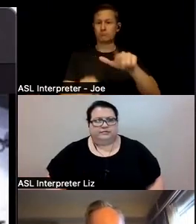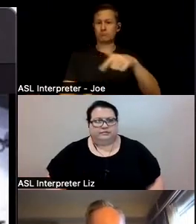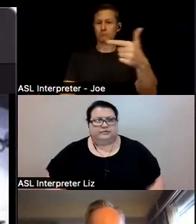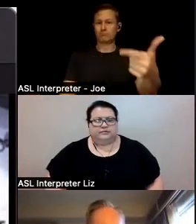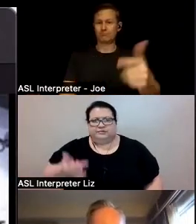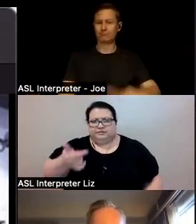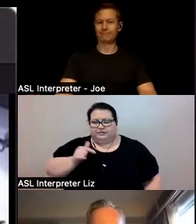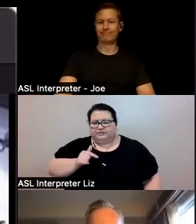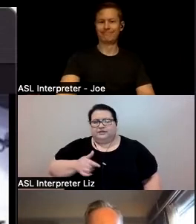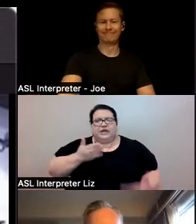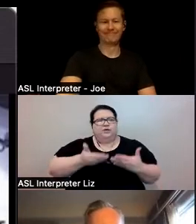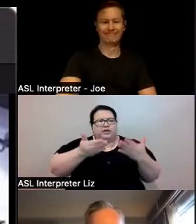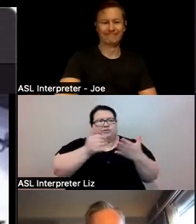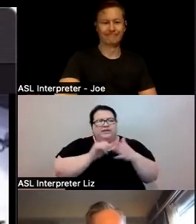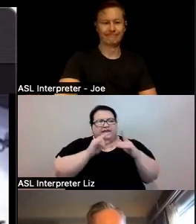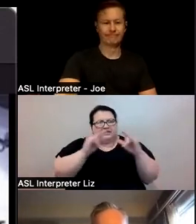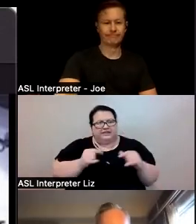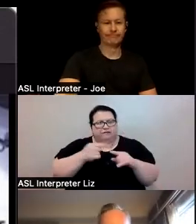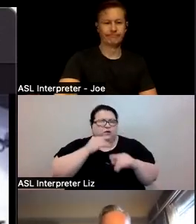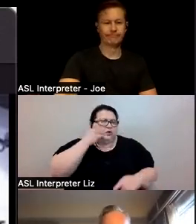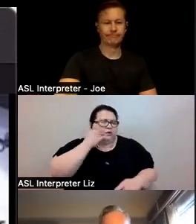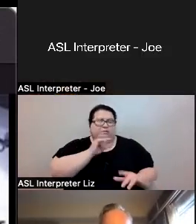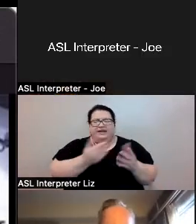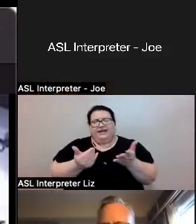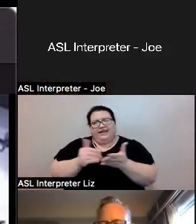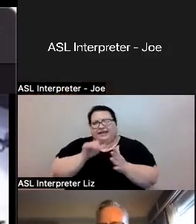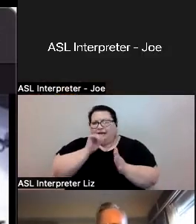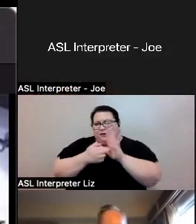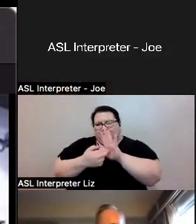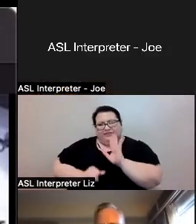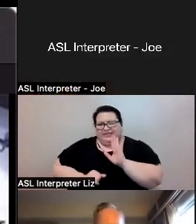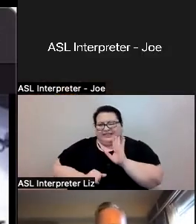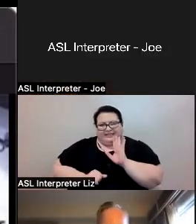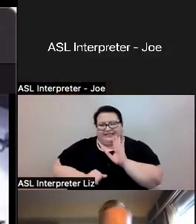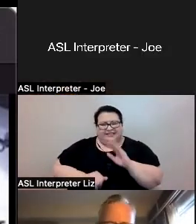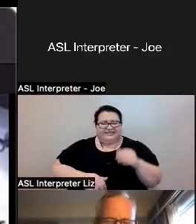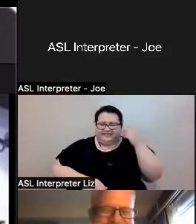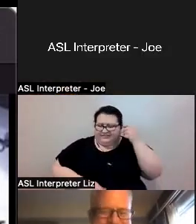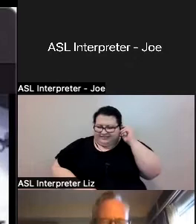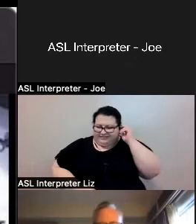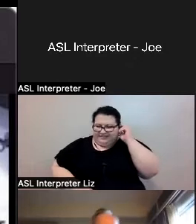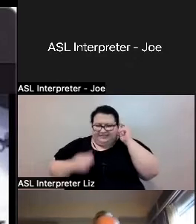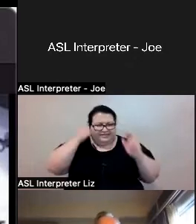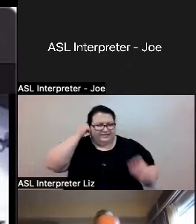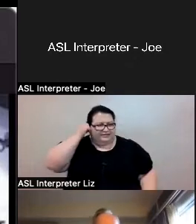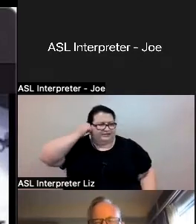home. But again, I'm not representing it. I'm just giving you an